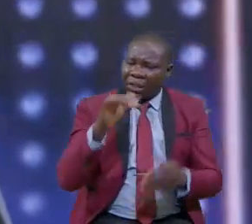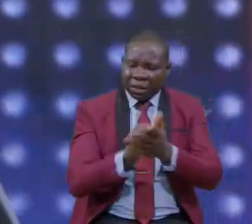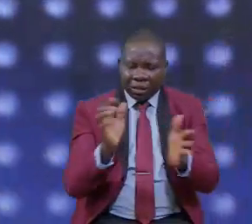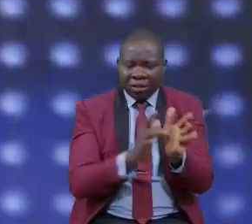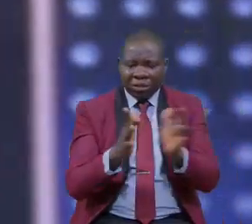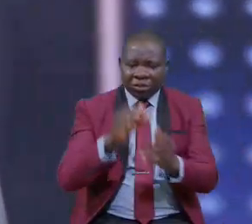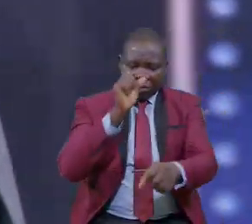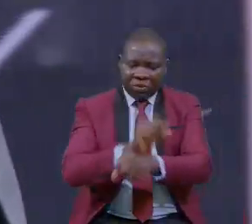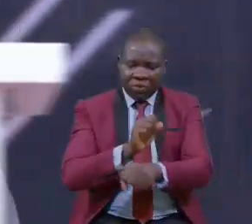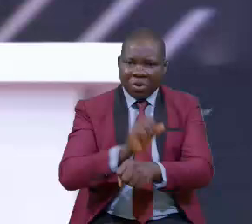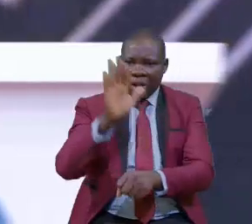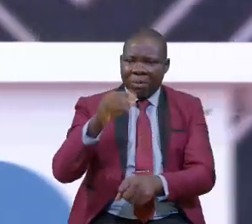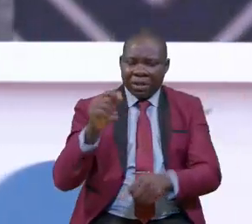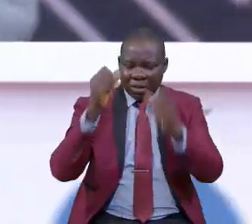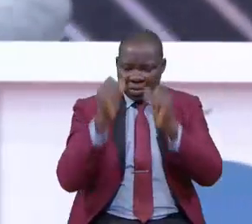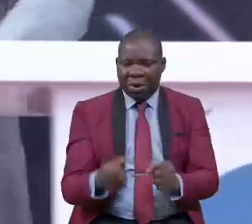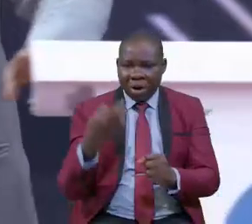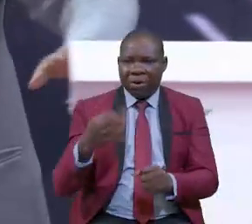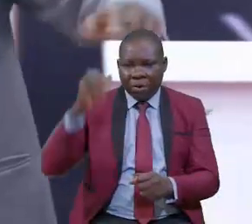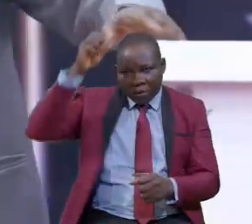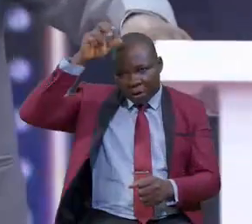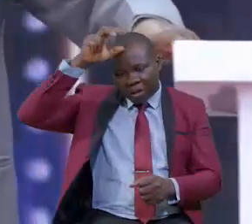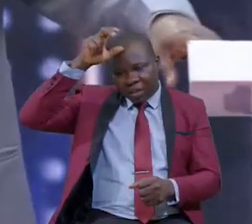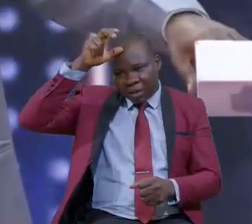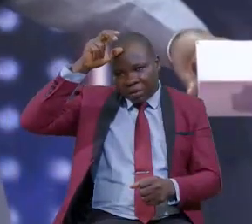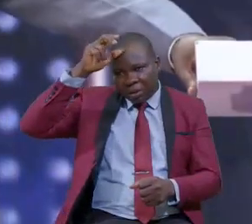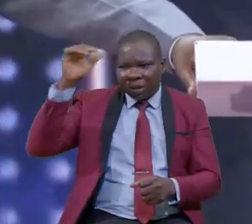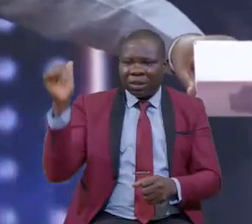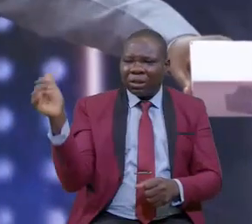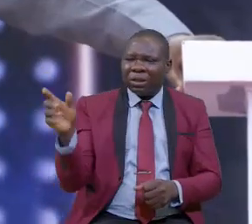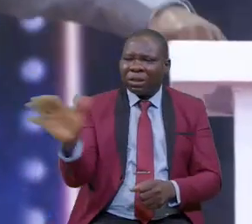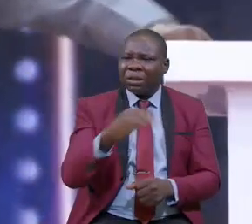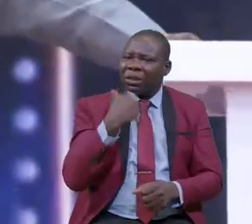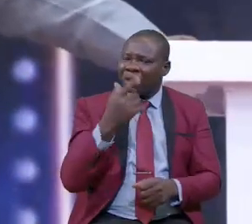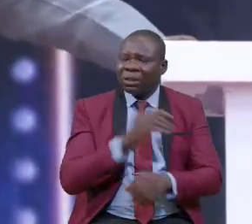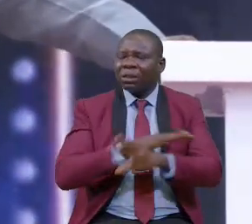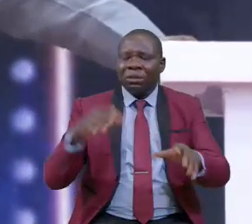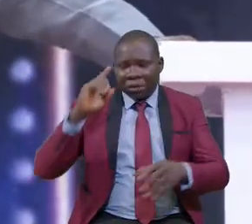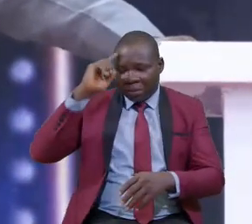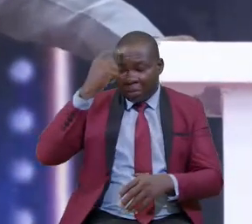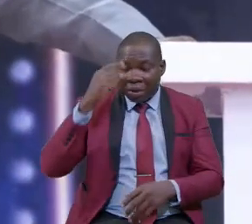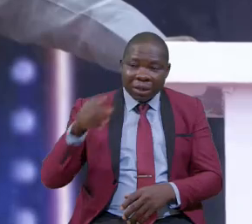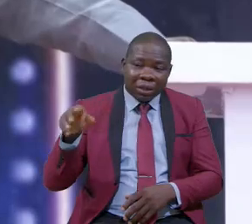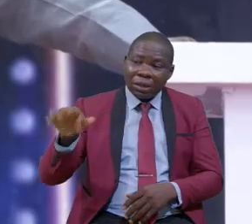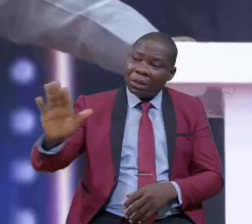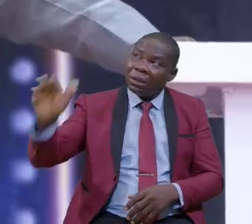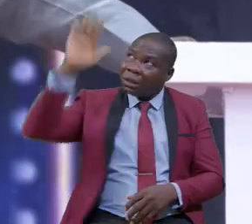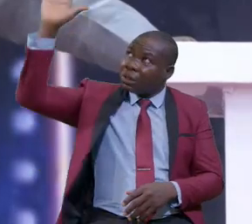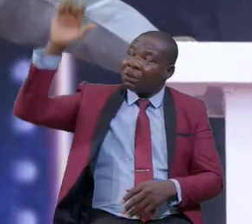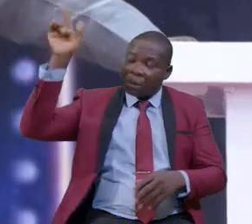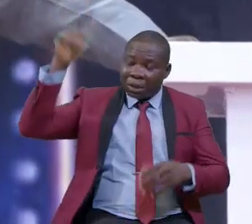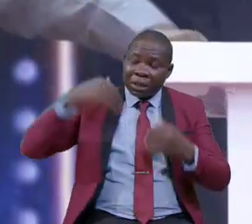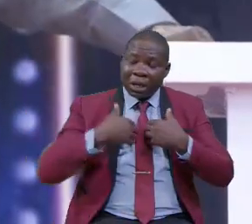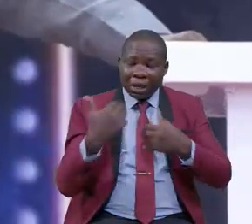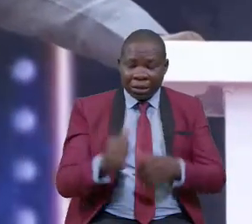And they said, don't mind him, he has a demon. They've not said that about you yet. And Jesus went on